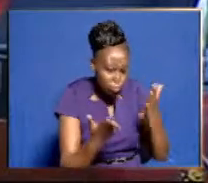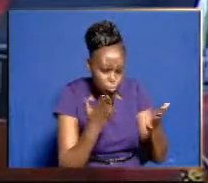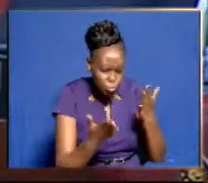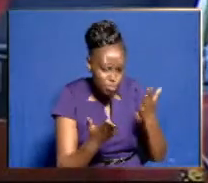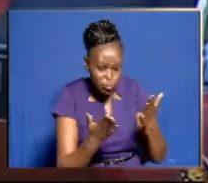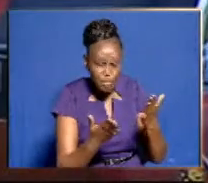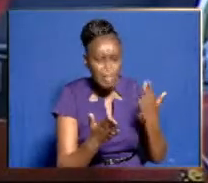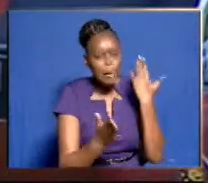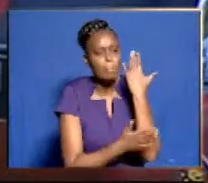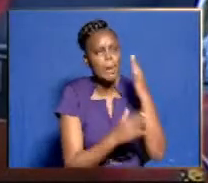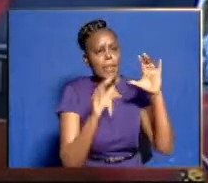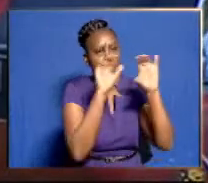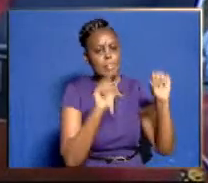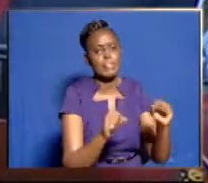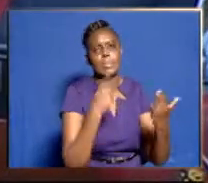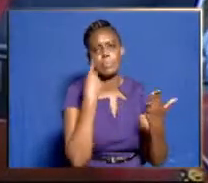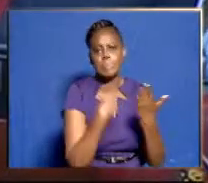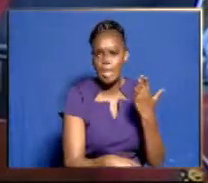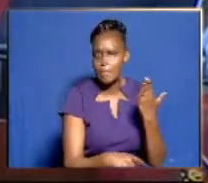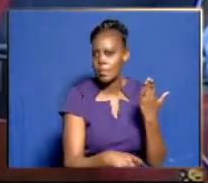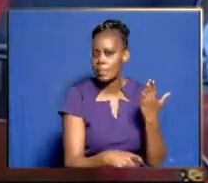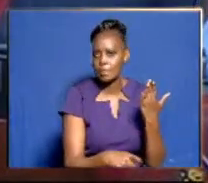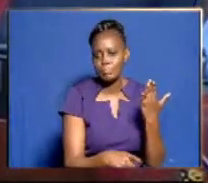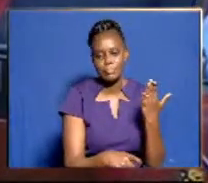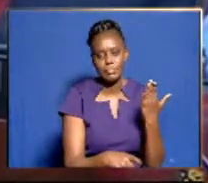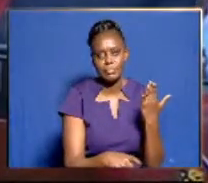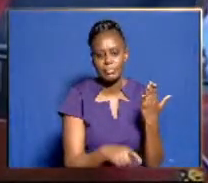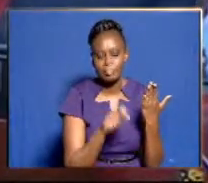system. Honorable Speaker,